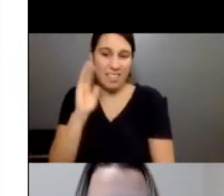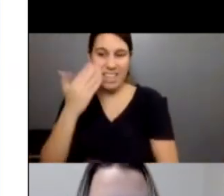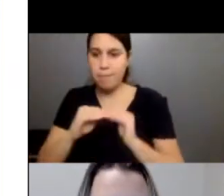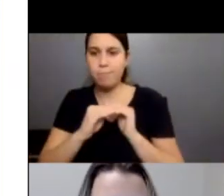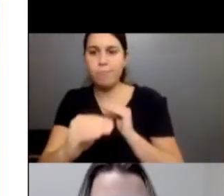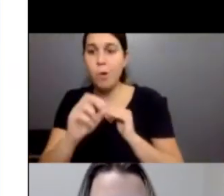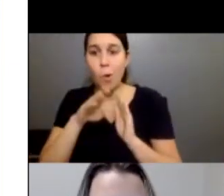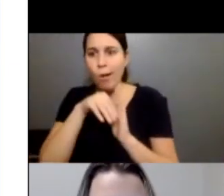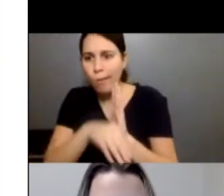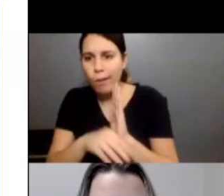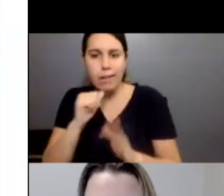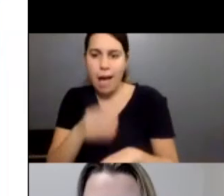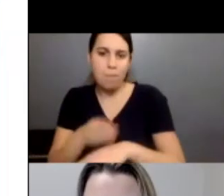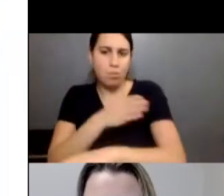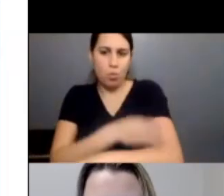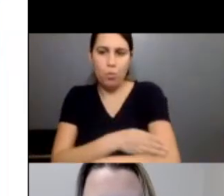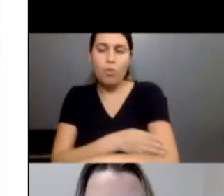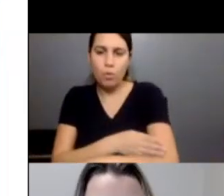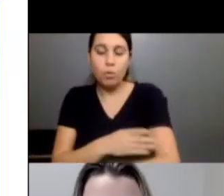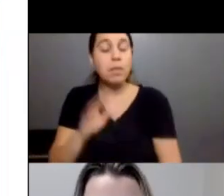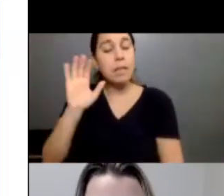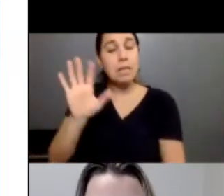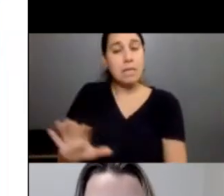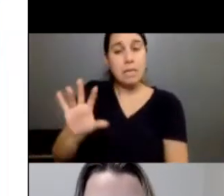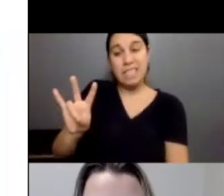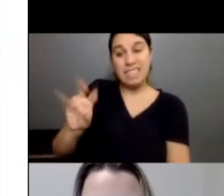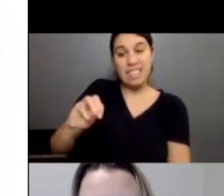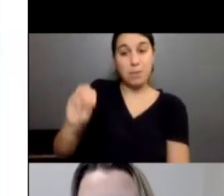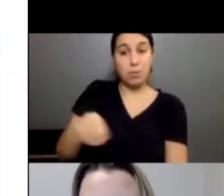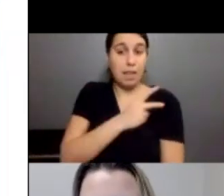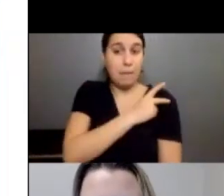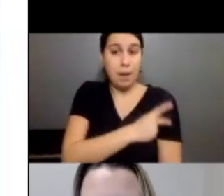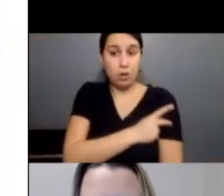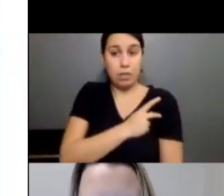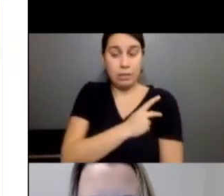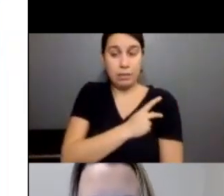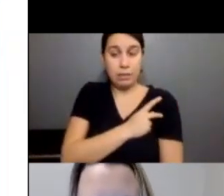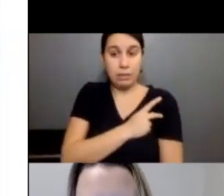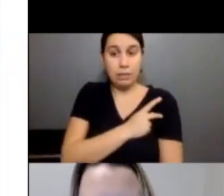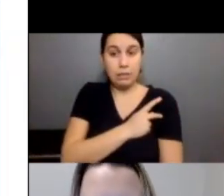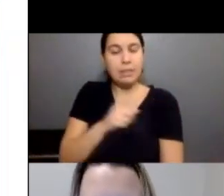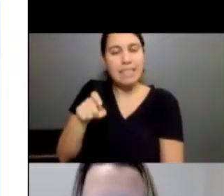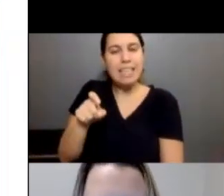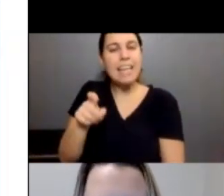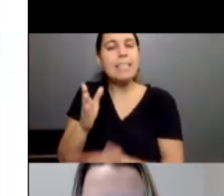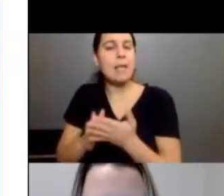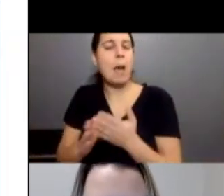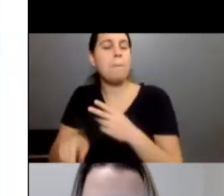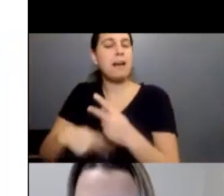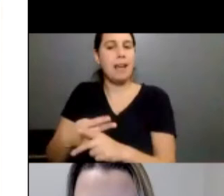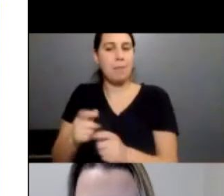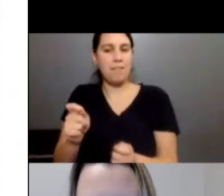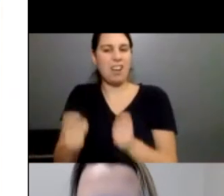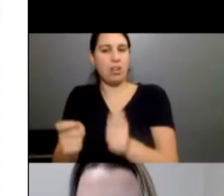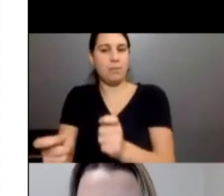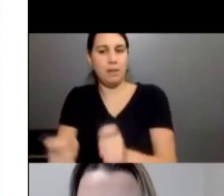expected. And we find that roughly 70% of patients need some sort of adjustment in their treatment plan throughout their course